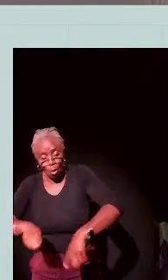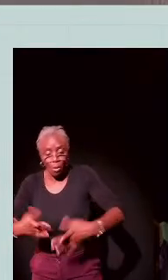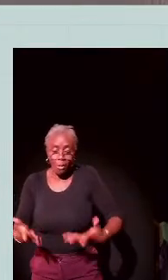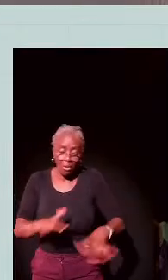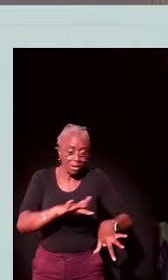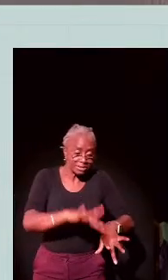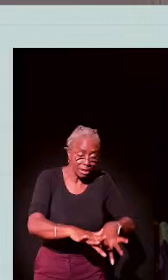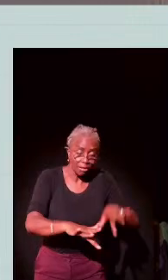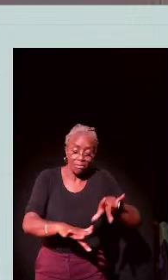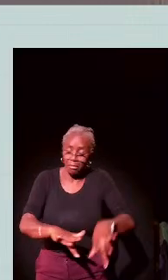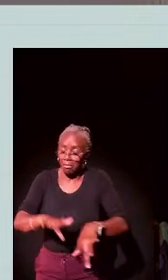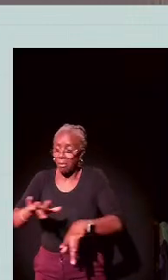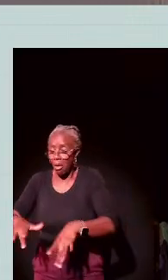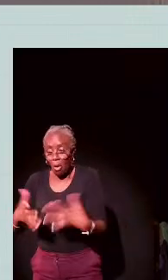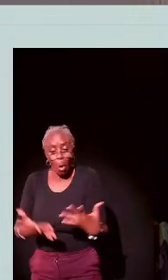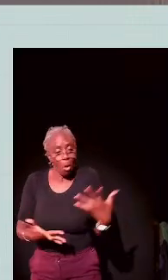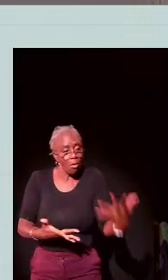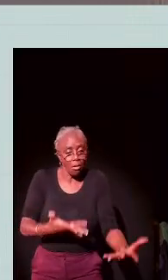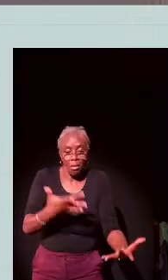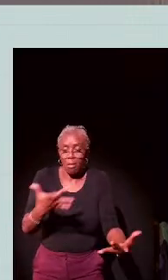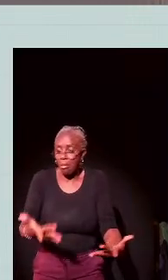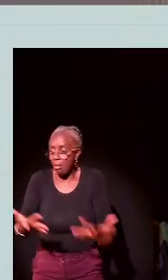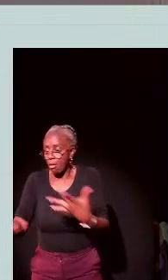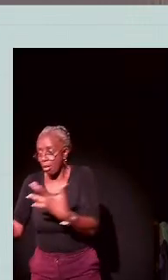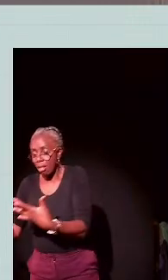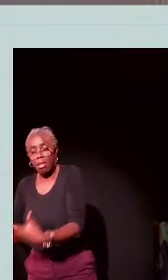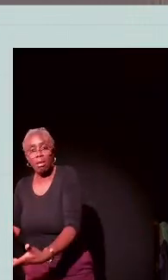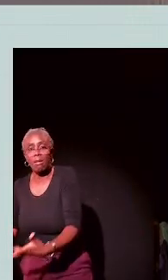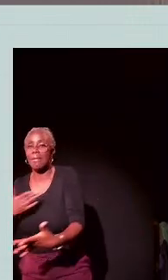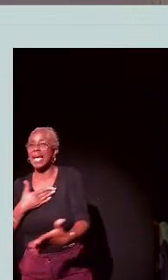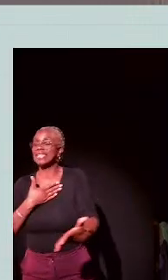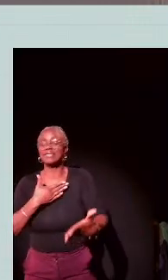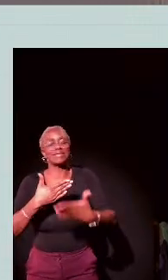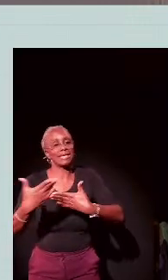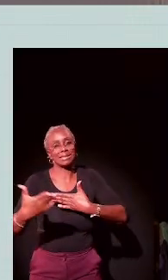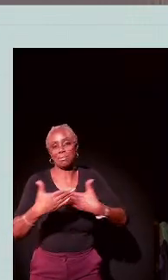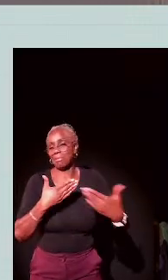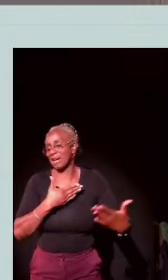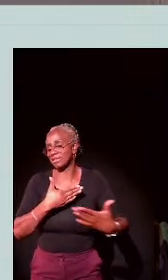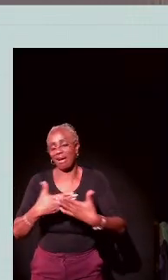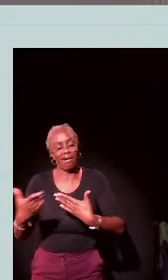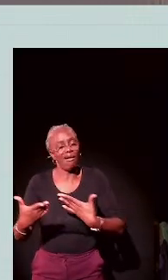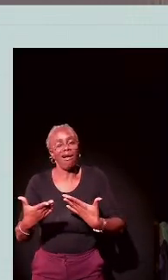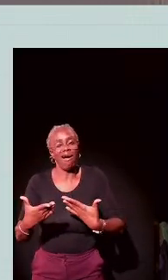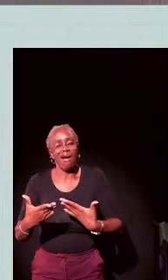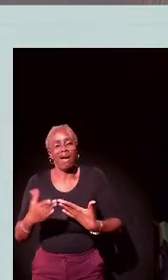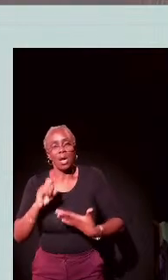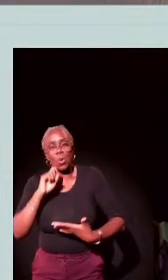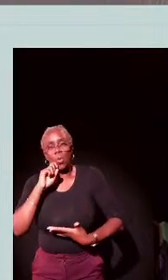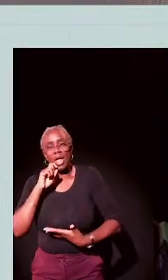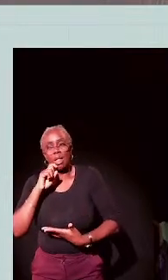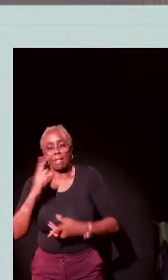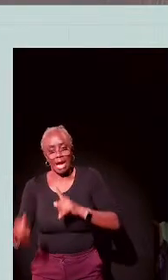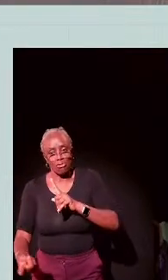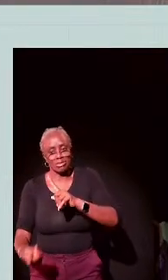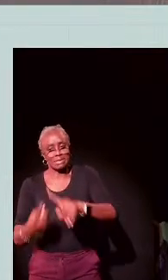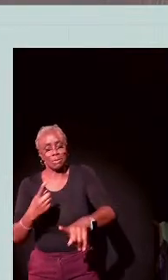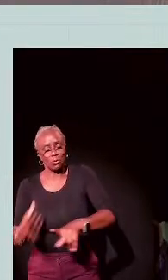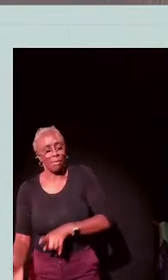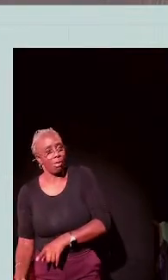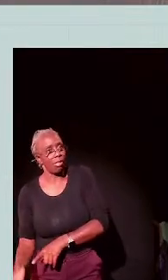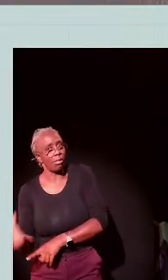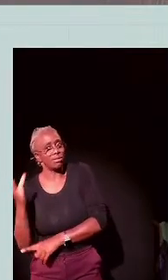would really be that no matter where you applied force from or what surface you kind of pressed against, it should kind of get some sort of response to your